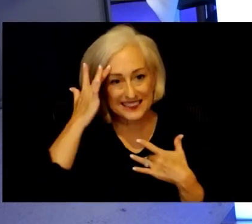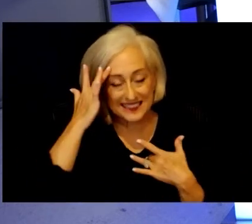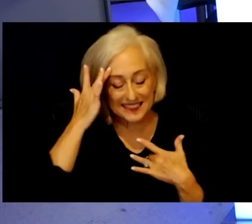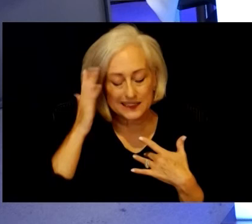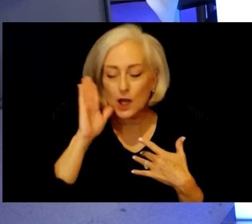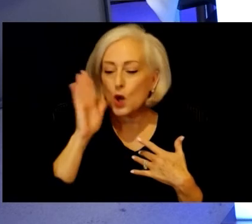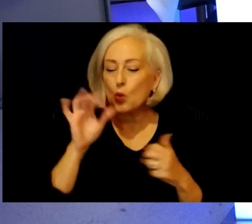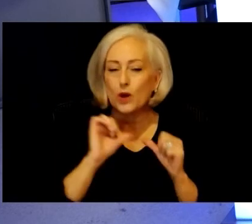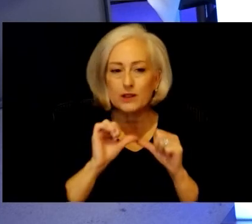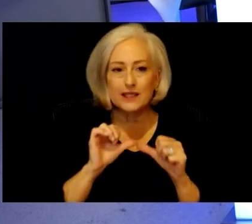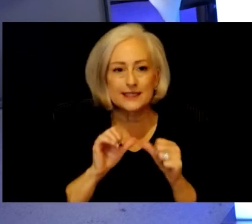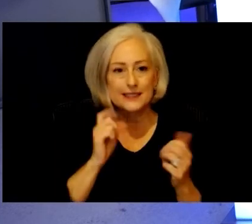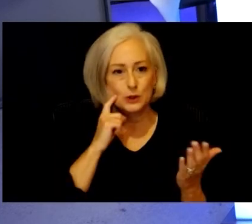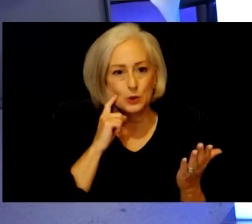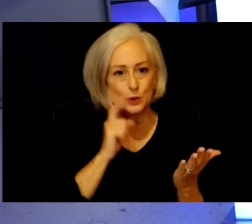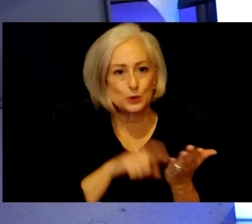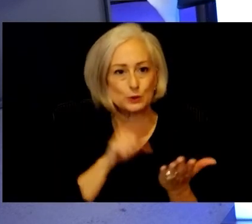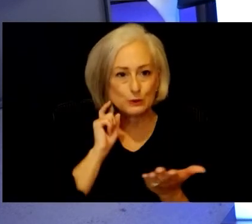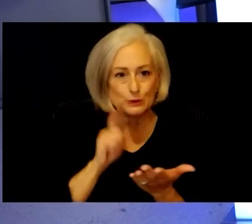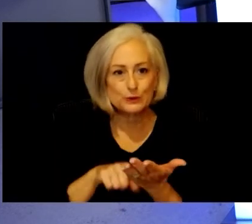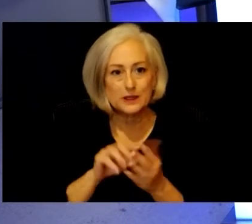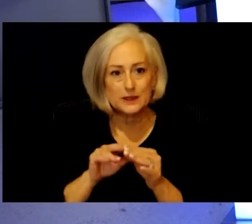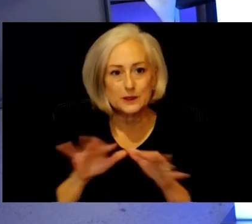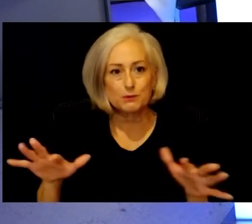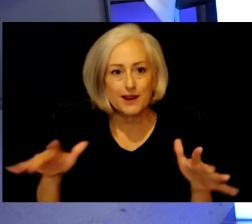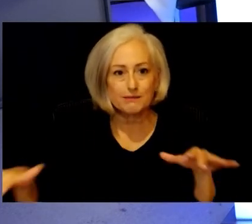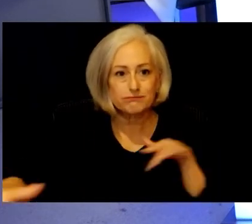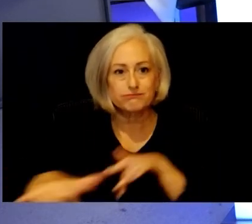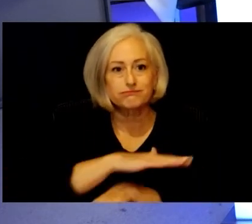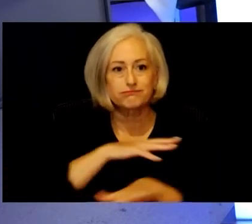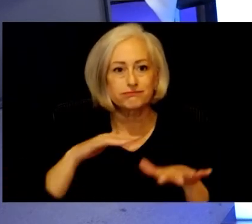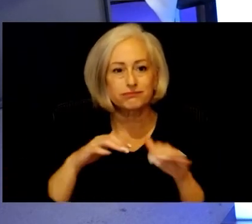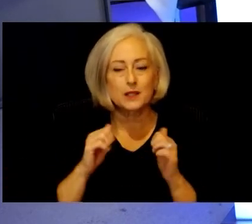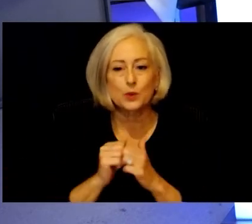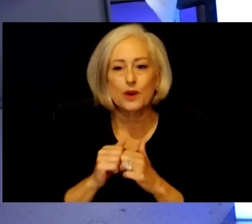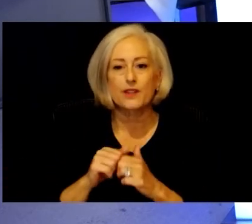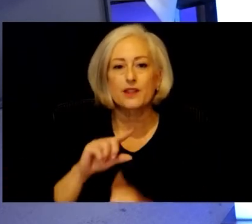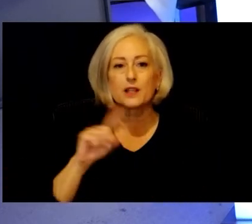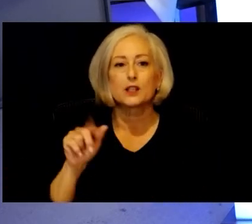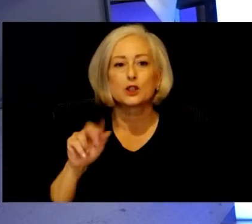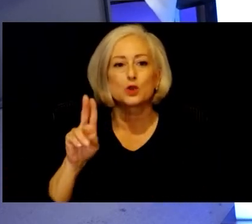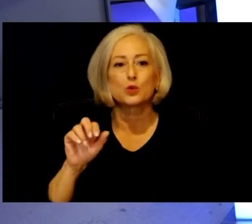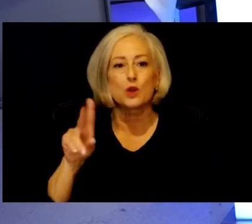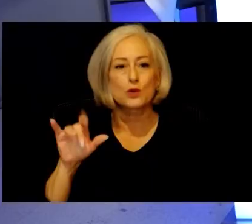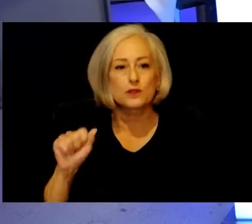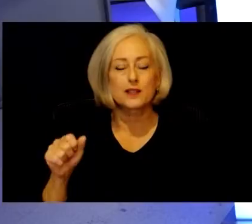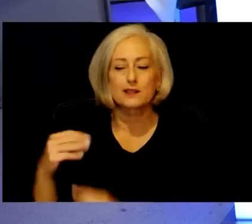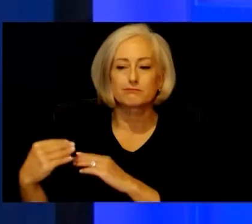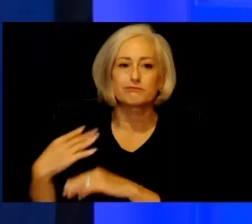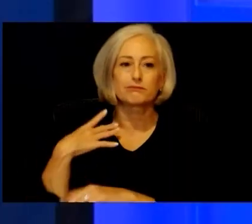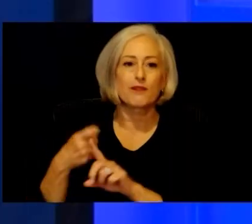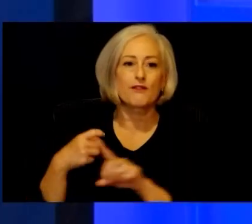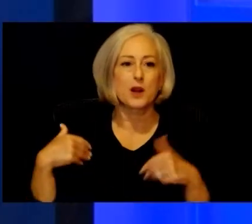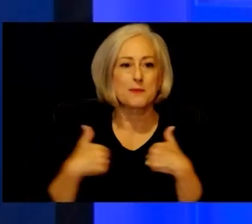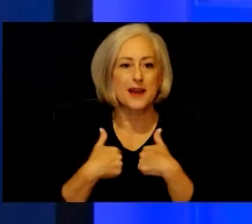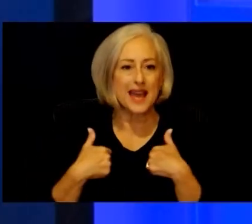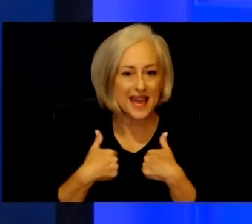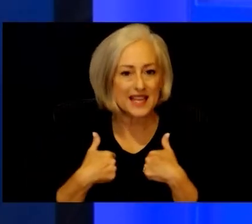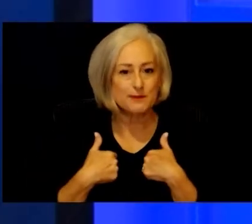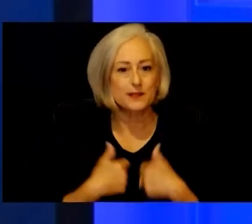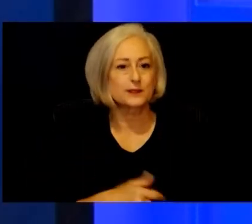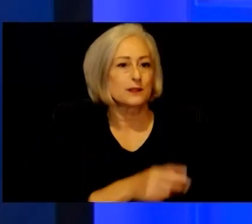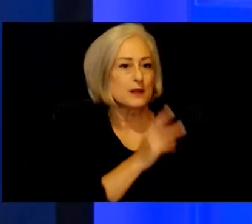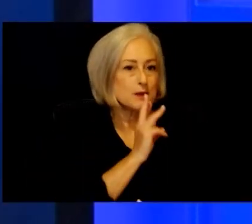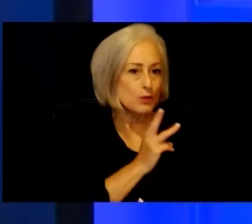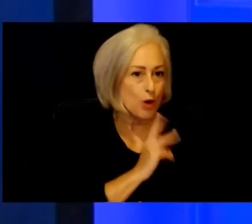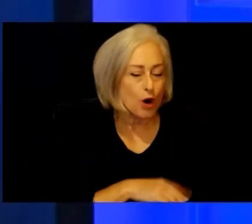those with spread through each other, with zoonoses spill over from animal hosts and reservoirs. We know